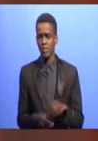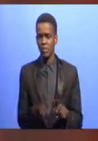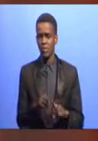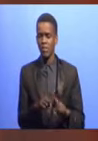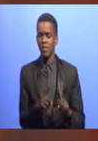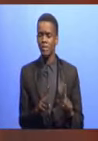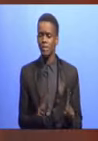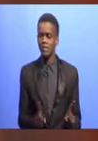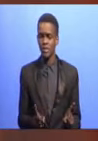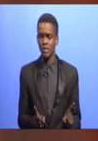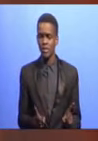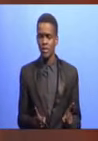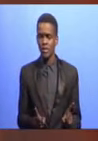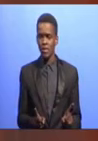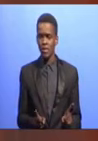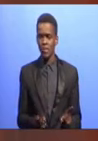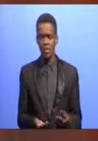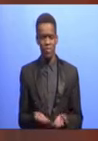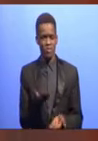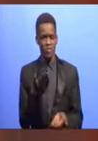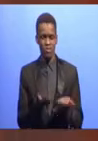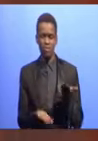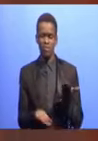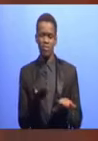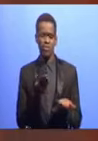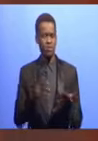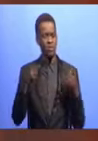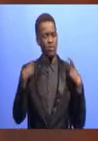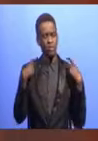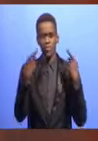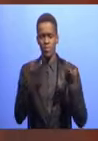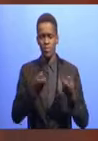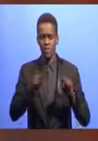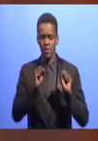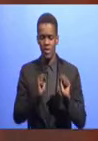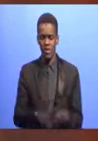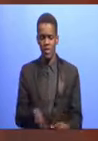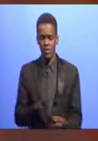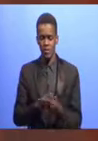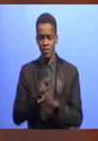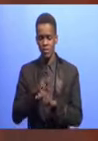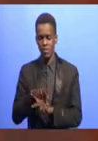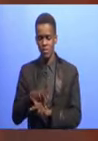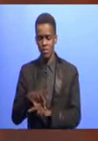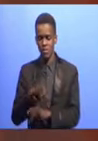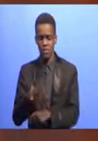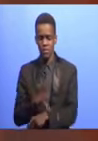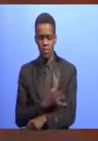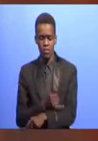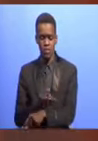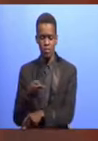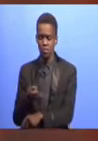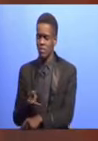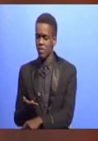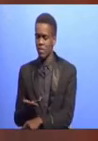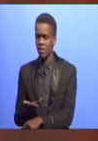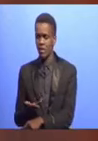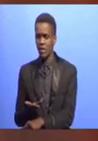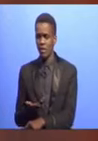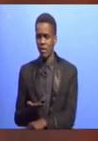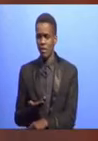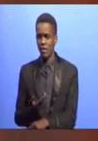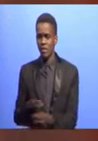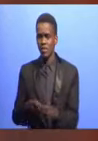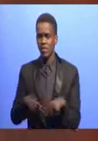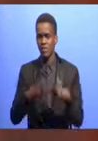jaanong ke gone ga e leng gore puso gongwe ka tsela nngwe e ka tsena ga teng ya bona gore re na le eng. Can we take stock of what